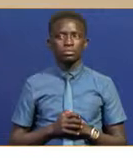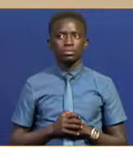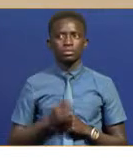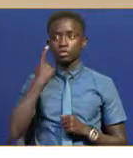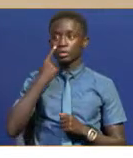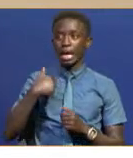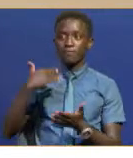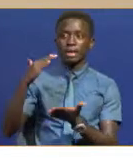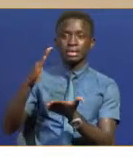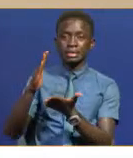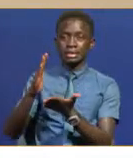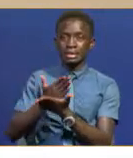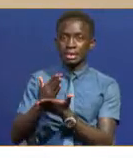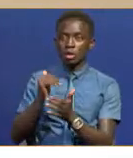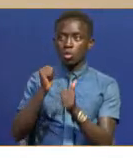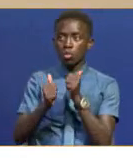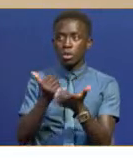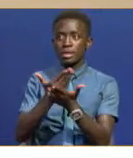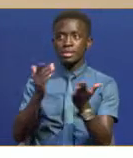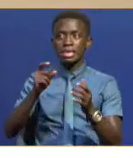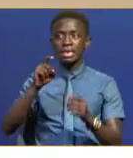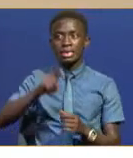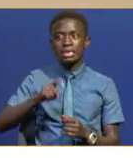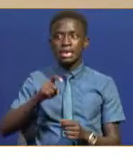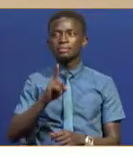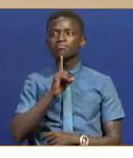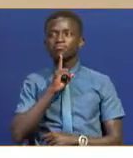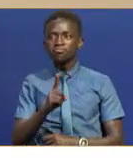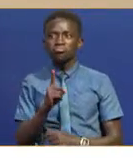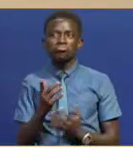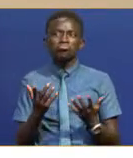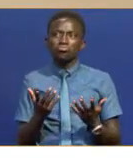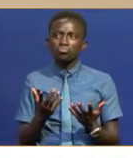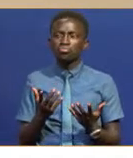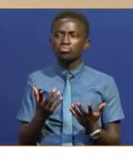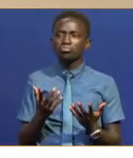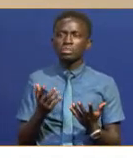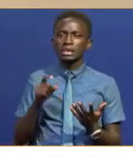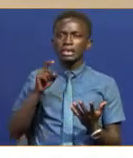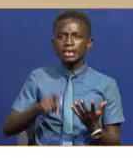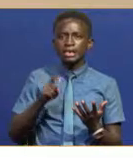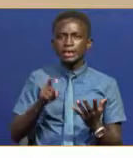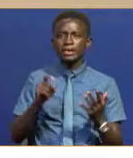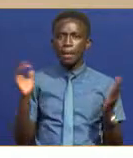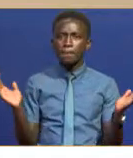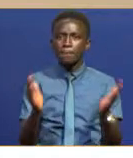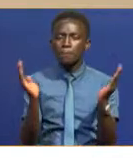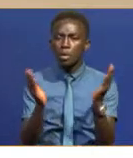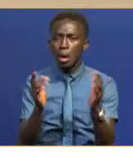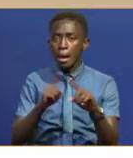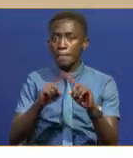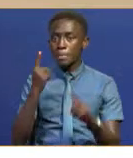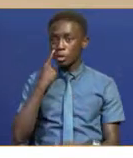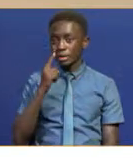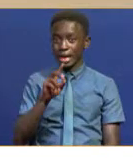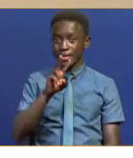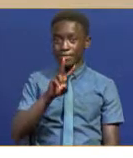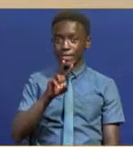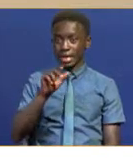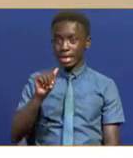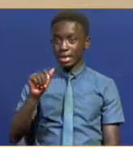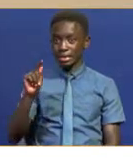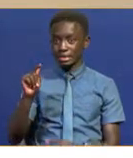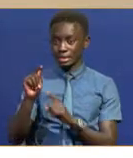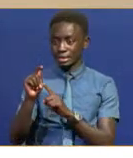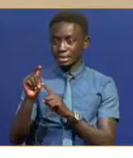sector that you have also, on the other hand, saying that you want to promote? As far as VAT goes, that becomes a